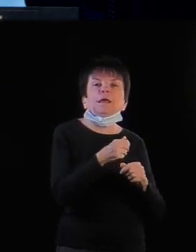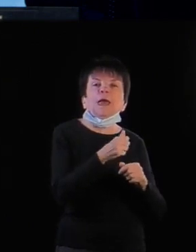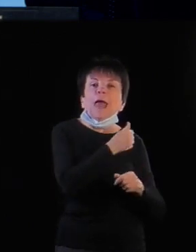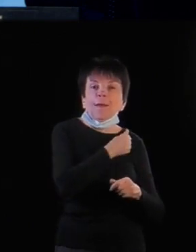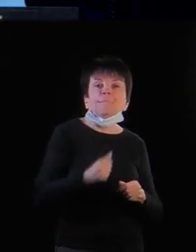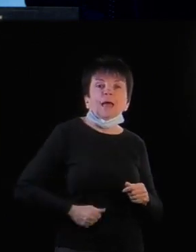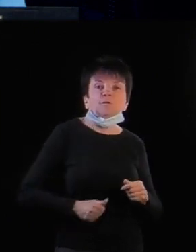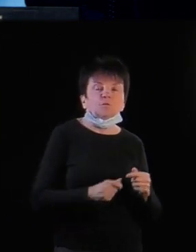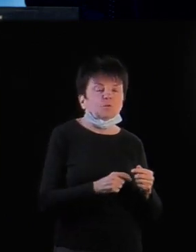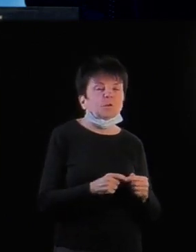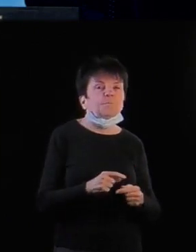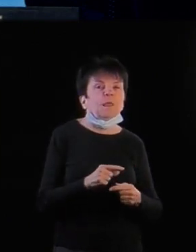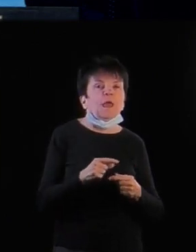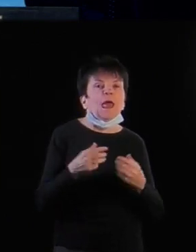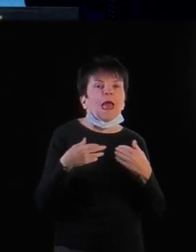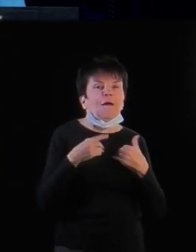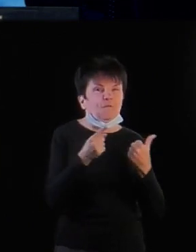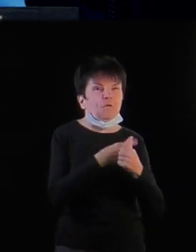first visit with him,